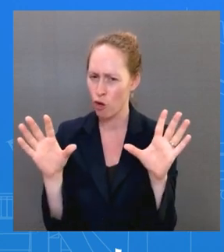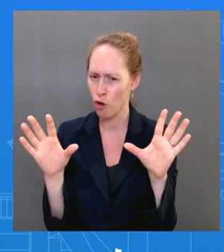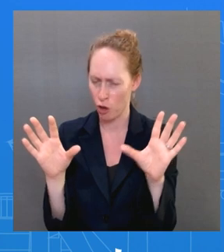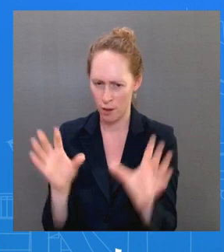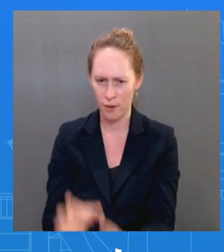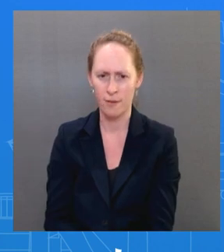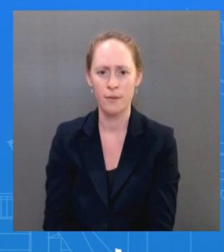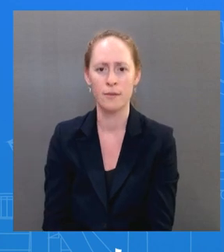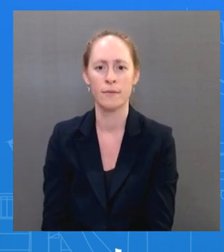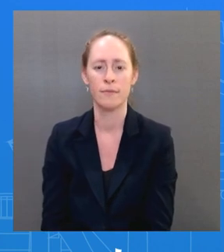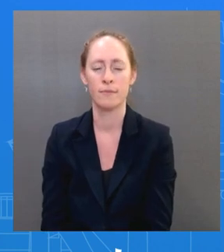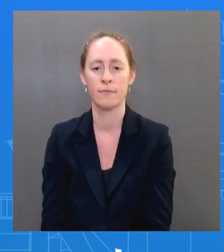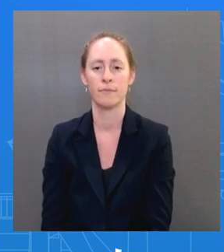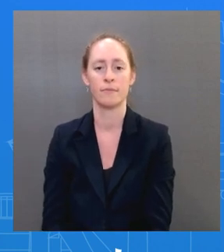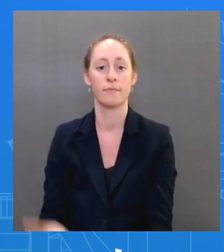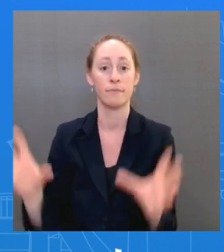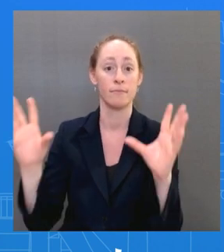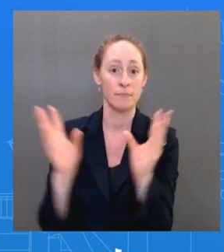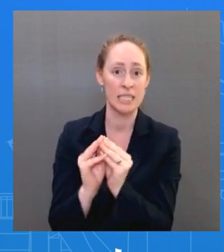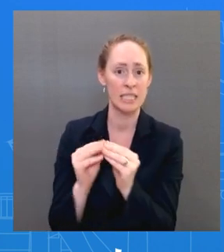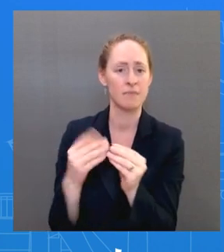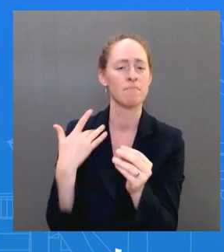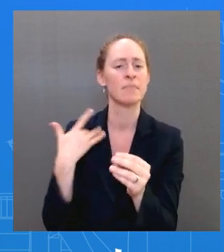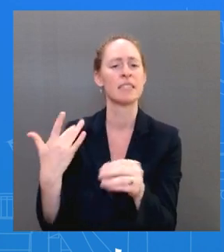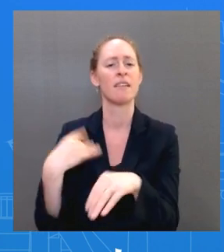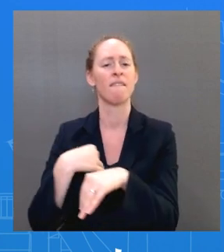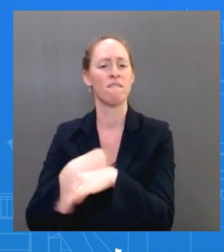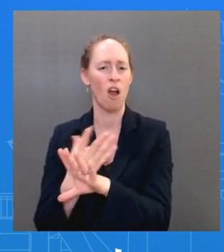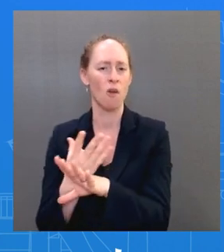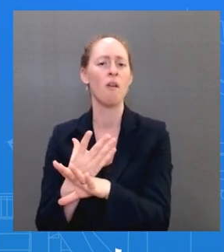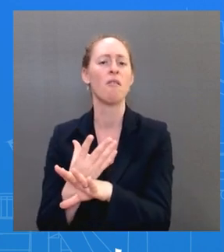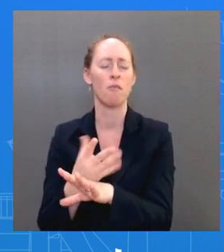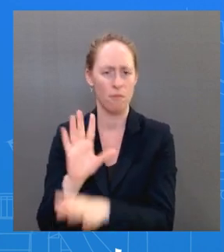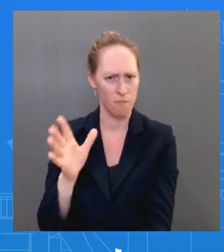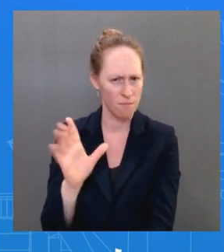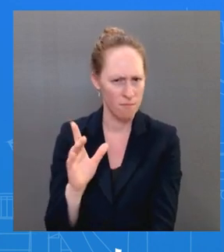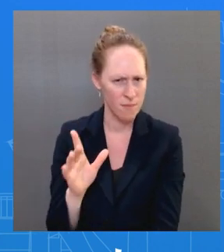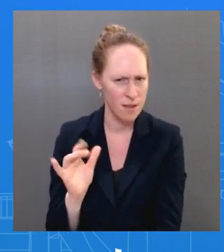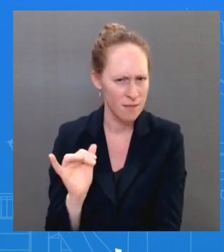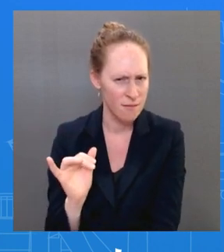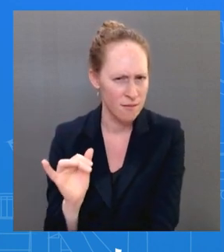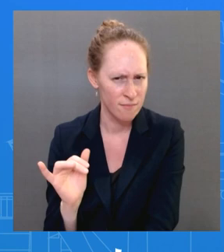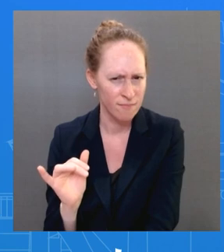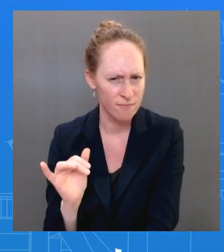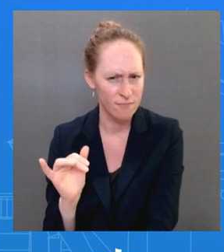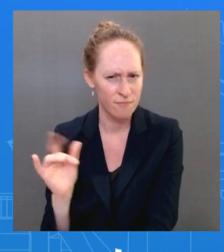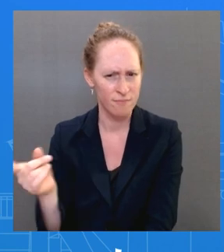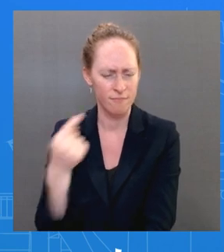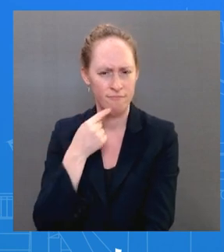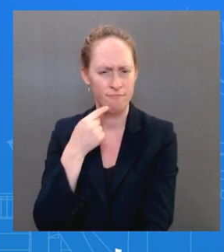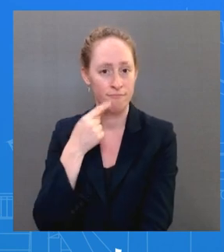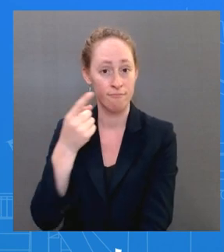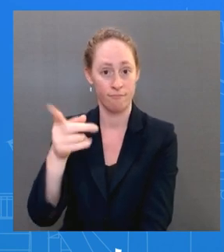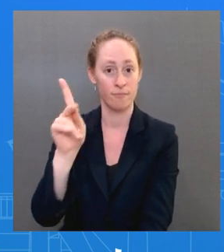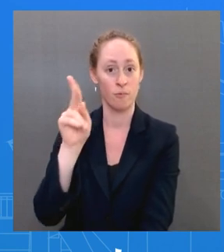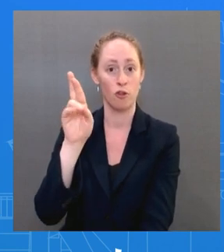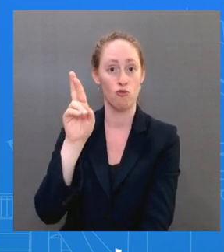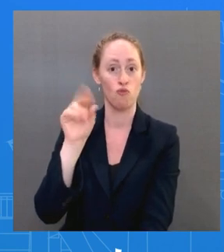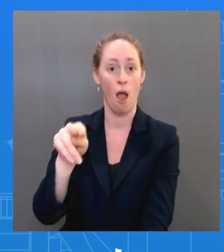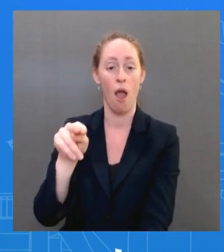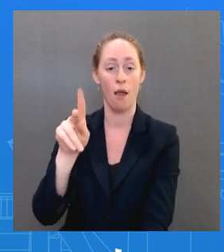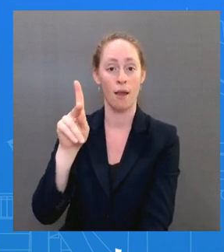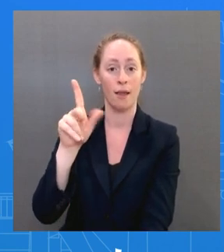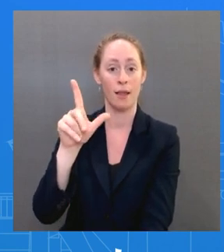I just want to be clear. Are you saying that Ron Klain nor any other officials, top officials, have been in the room with